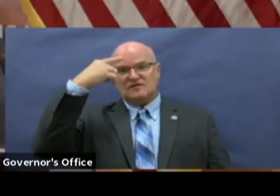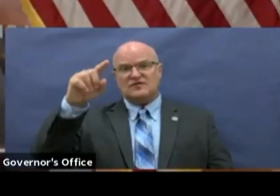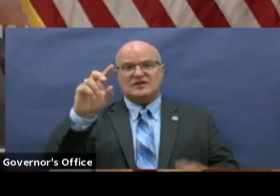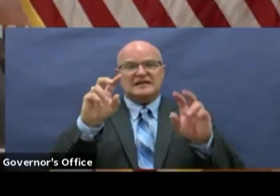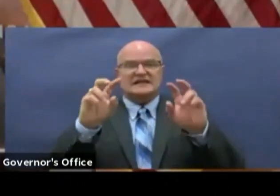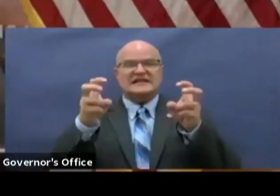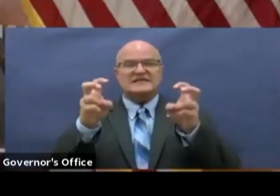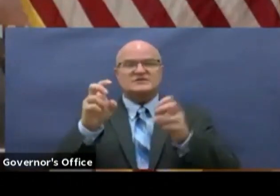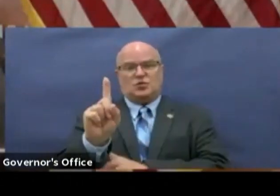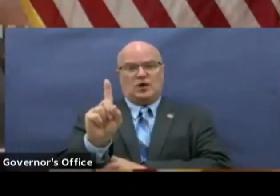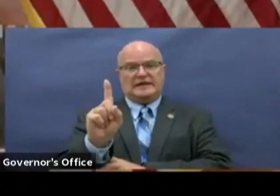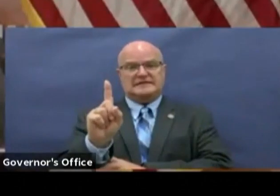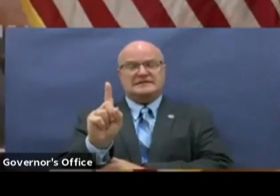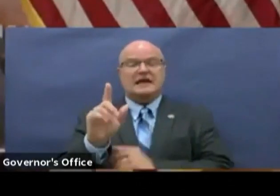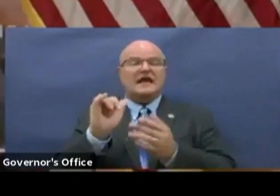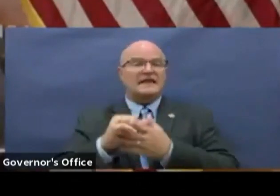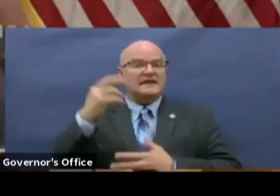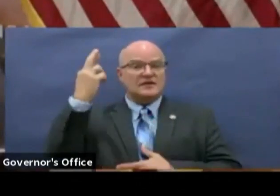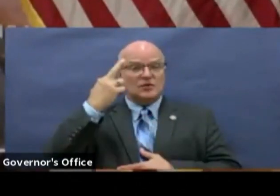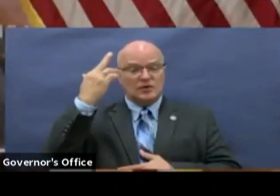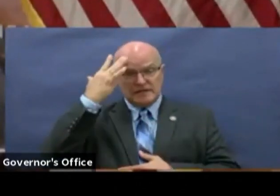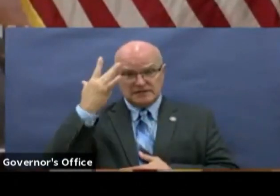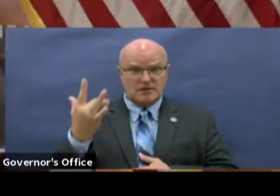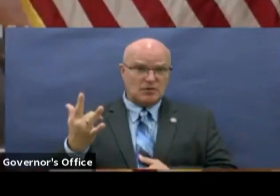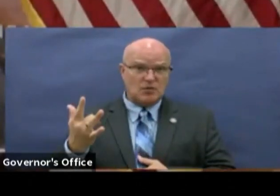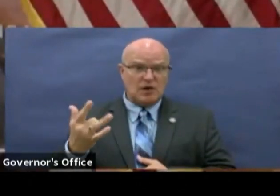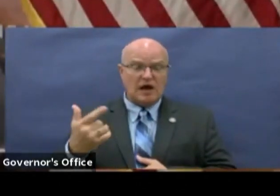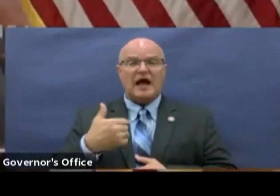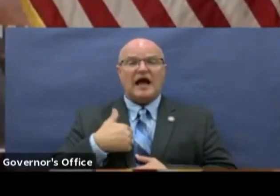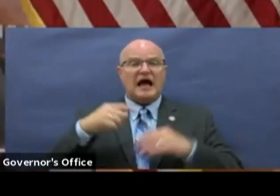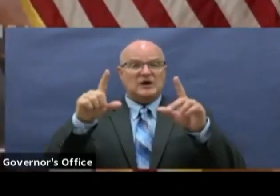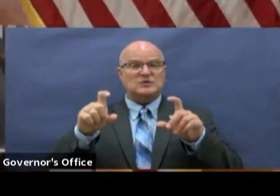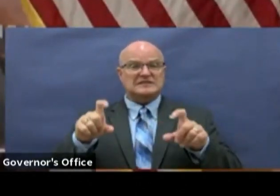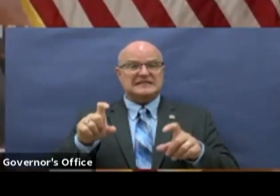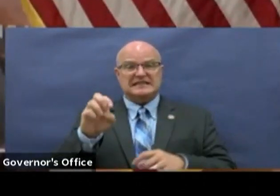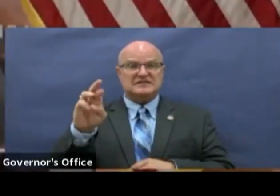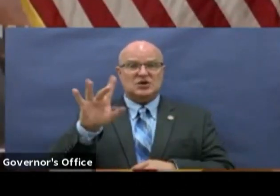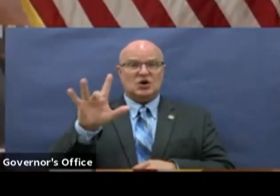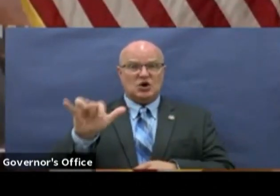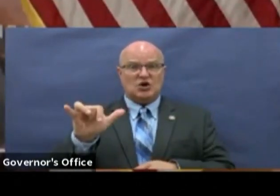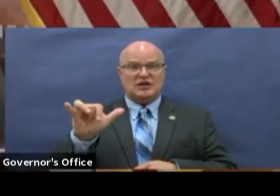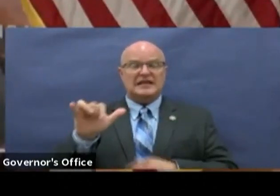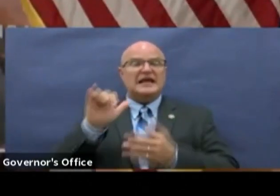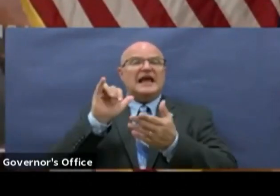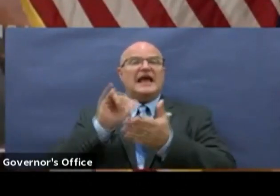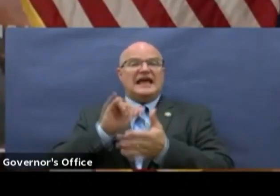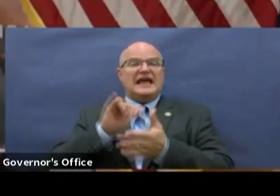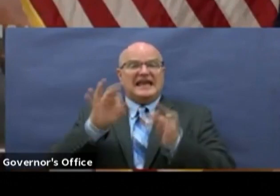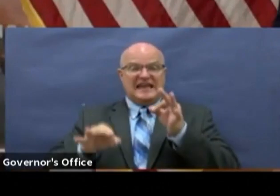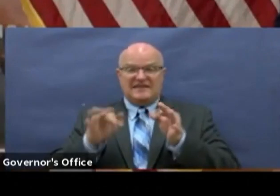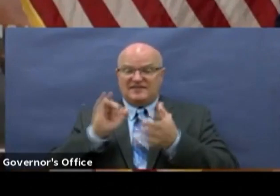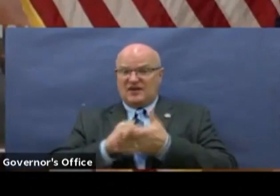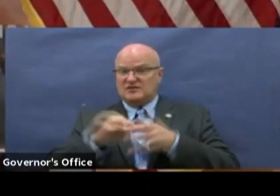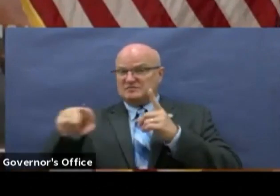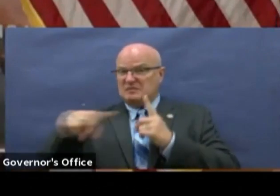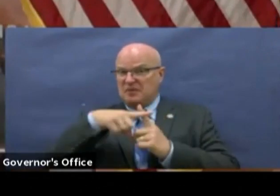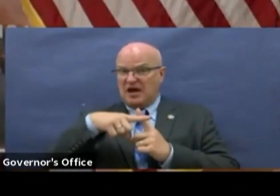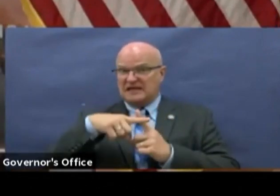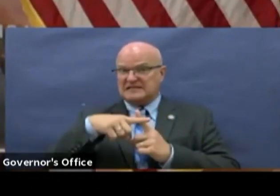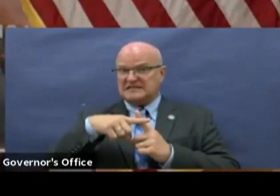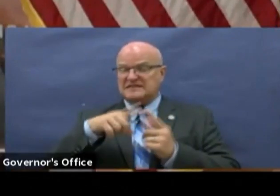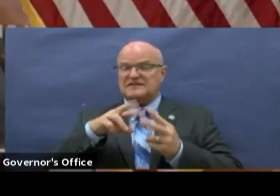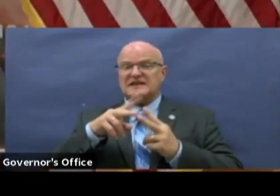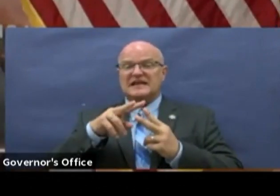issue 1. And that's the reason that I was tested early. And if those tests had come back positive, either